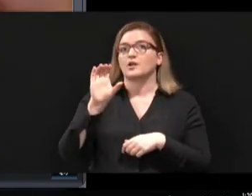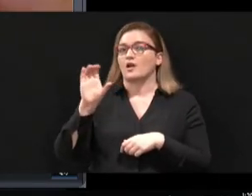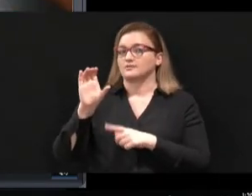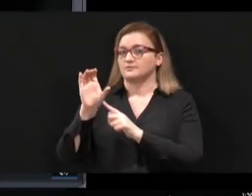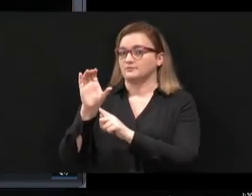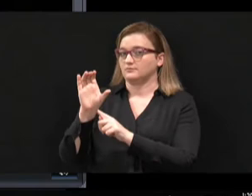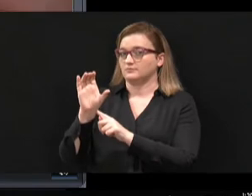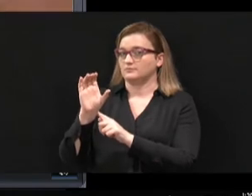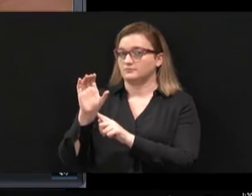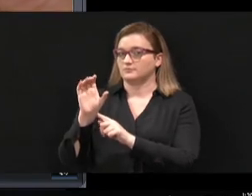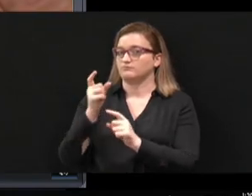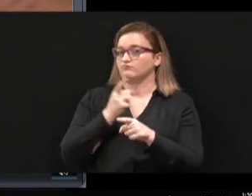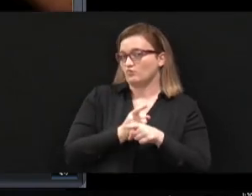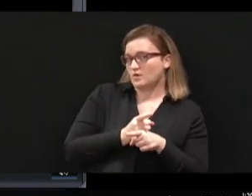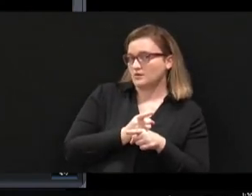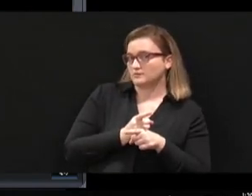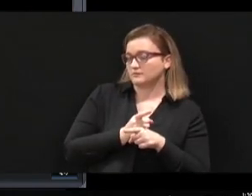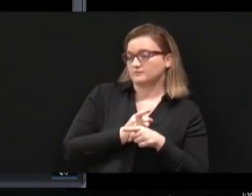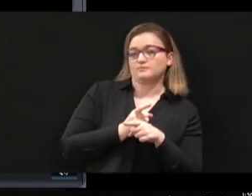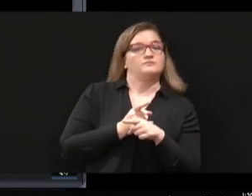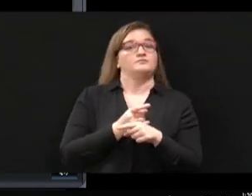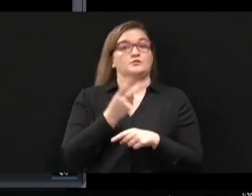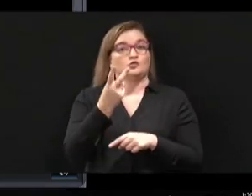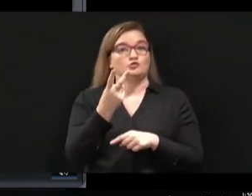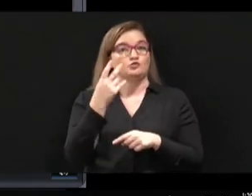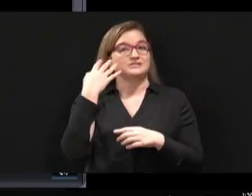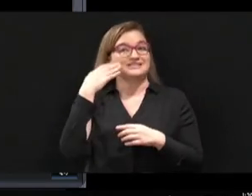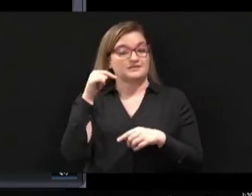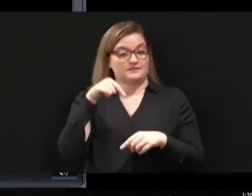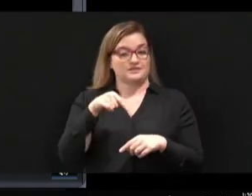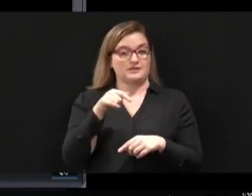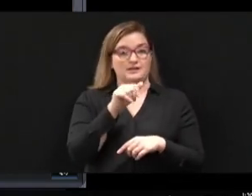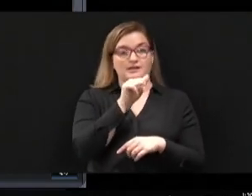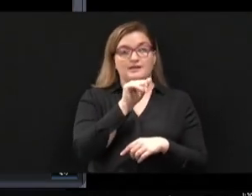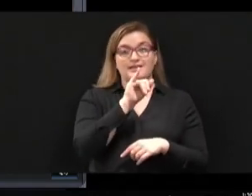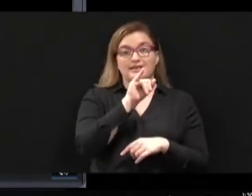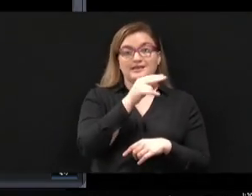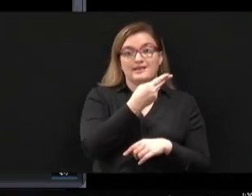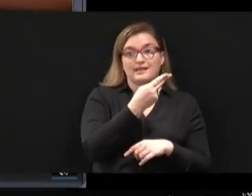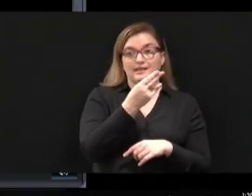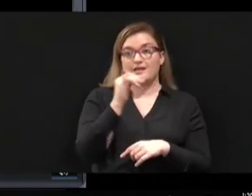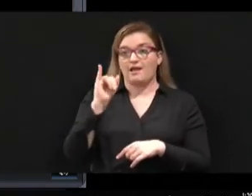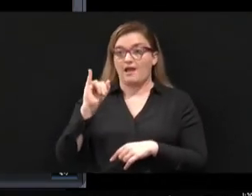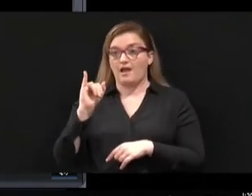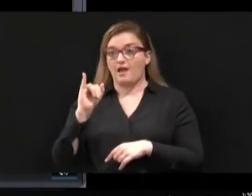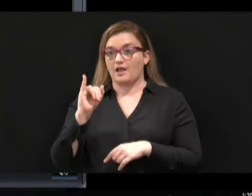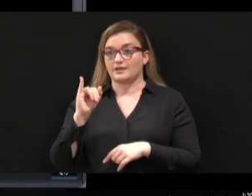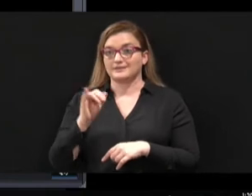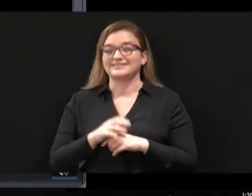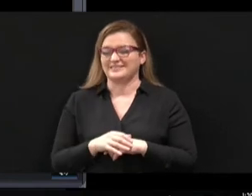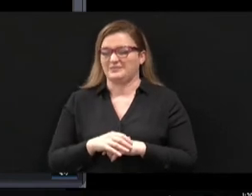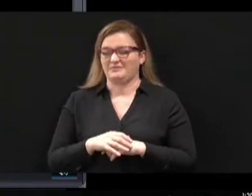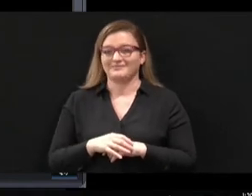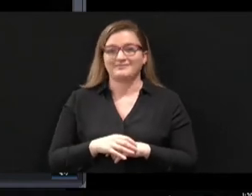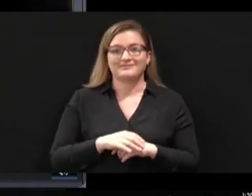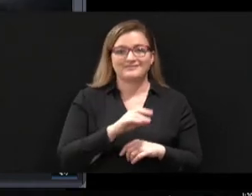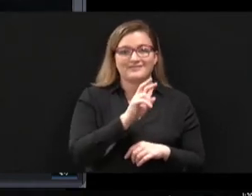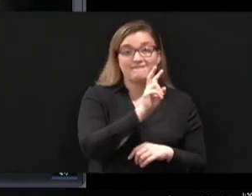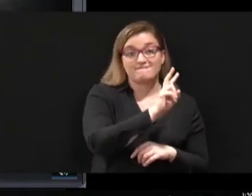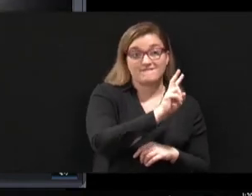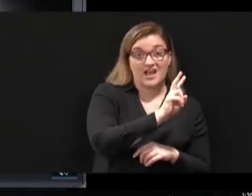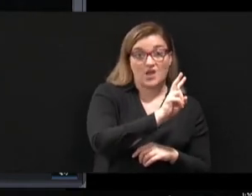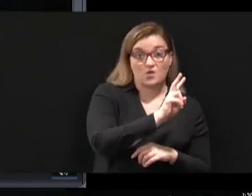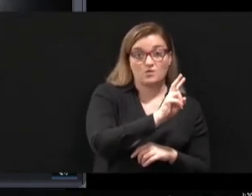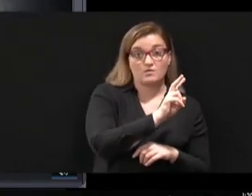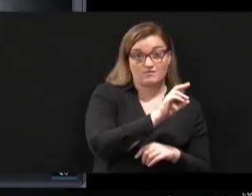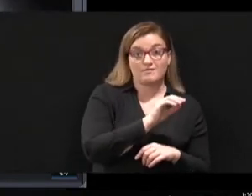Consonant. Mm-hmm. Okay. What are the two sounds for this? Is this a consonant or a vowel? Now, I'm not